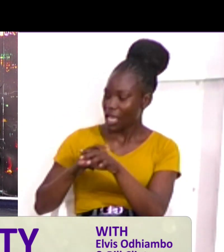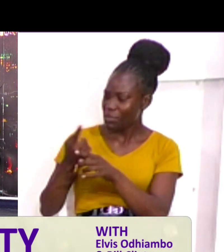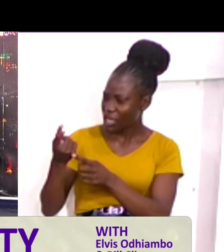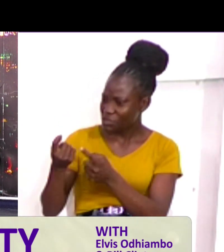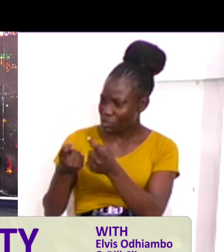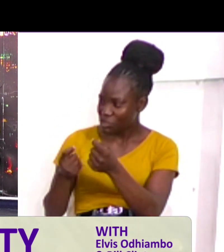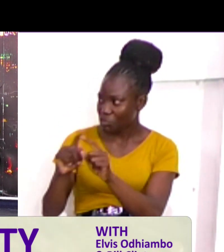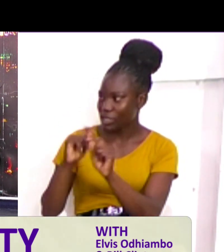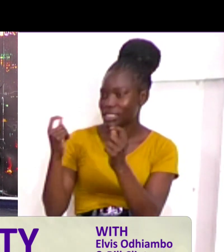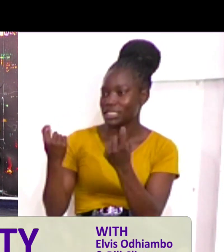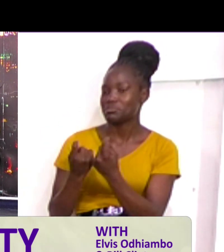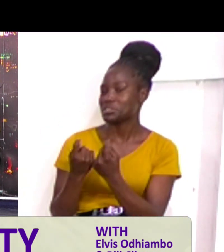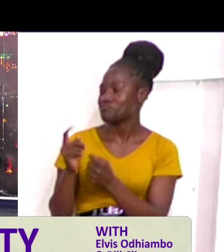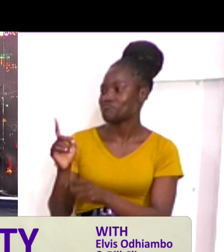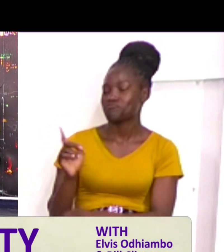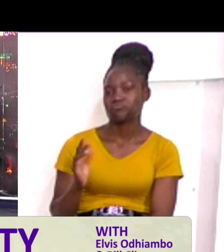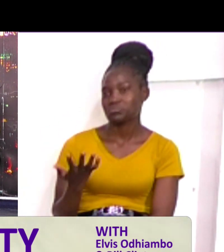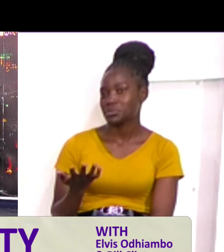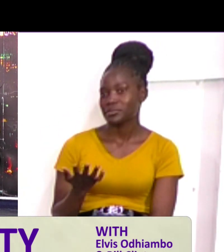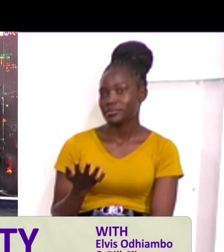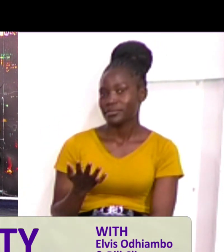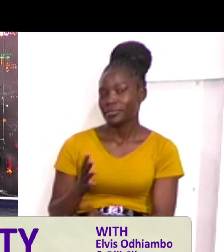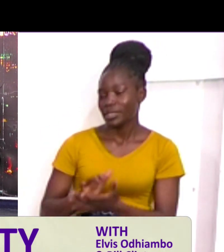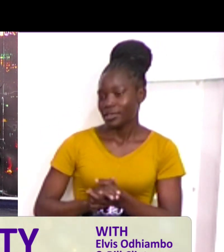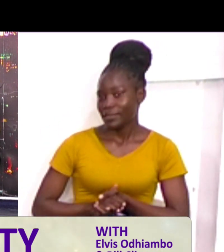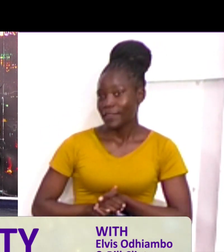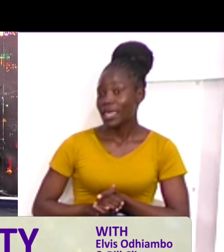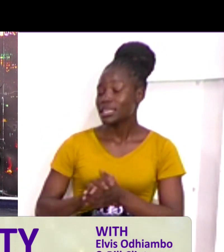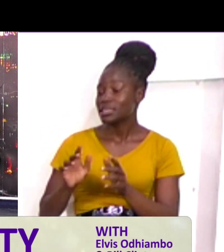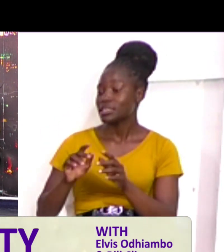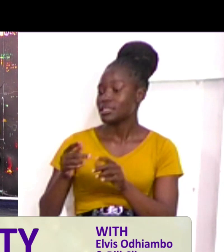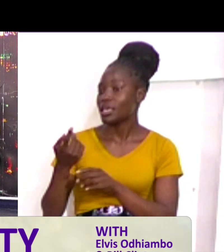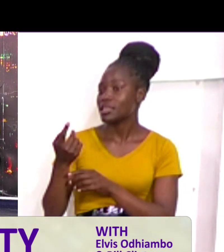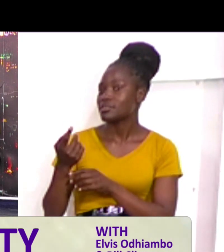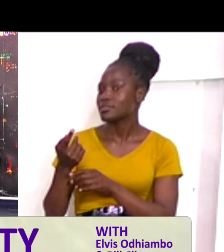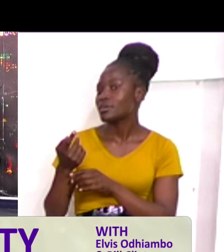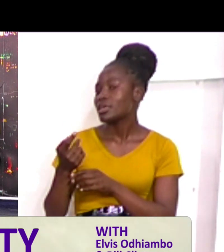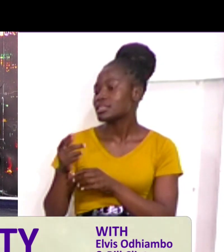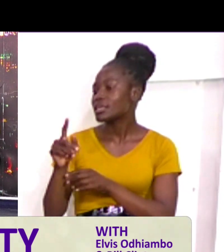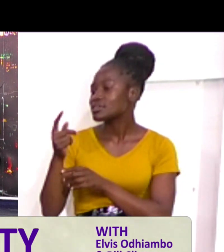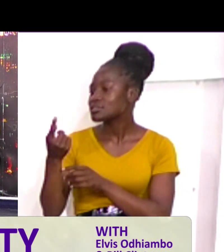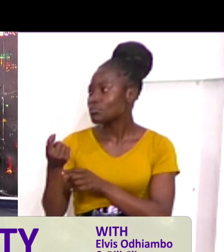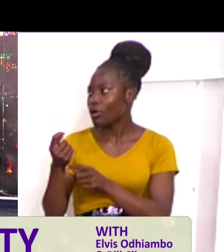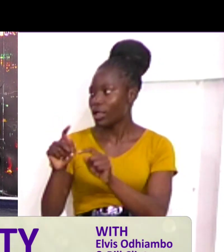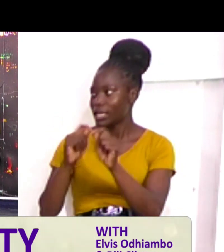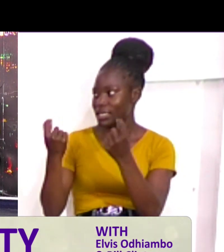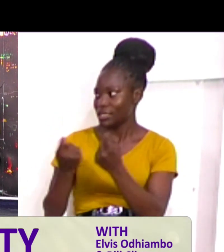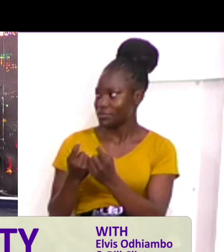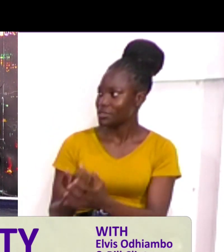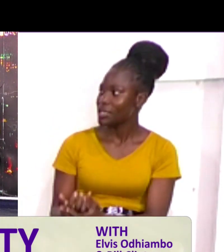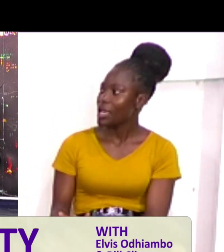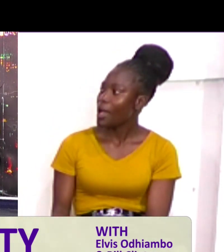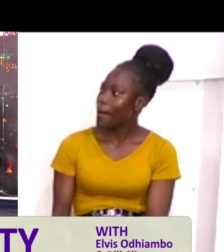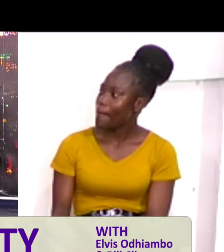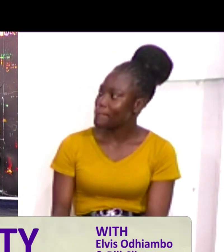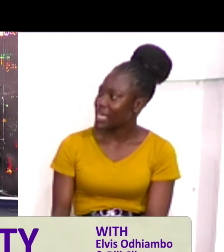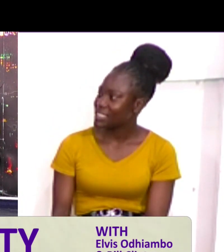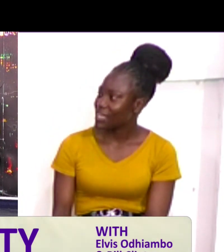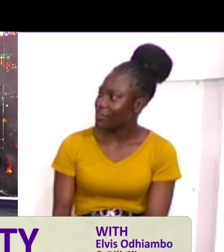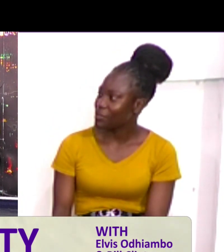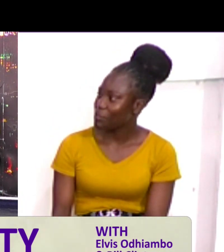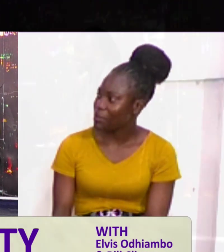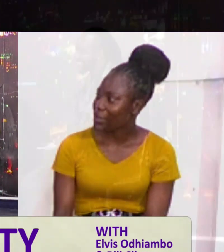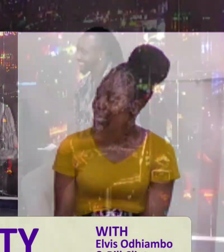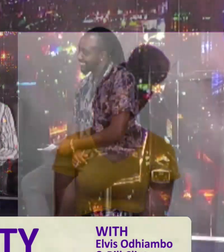small teams, you see they may get up being beaten anytime, anywhere. But